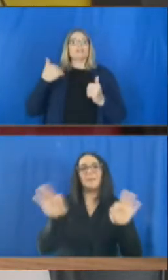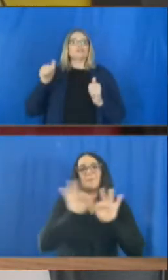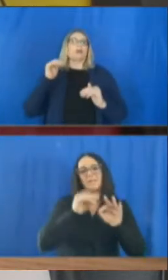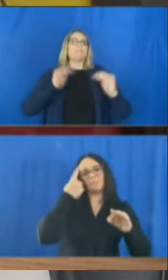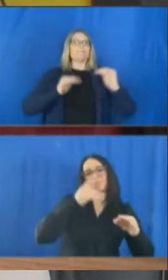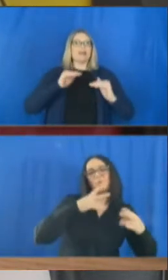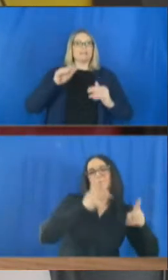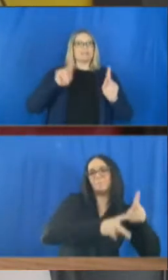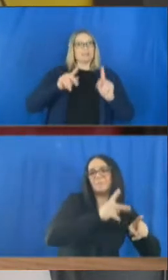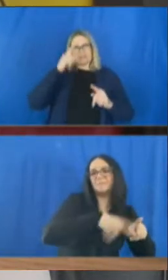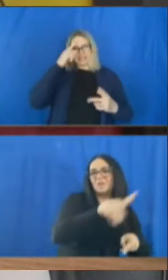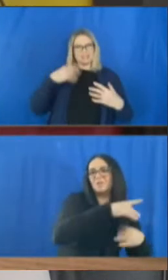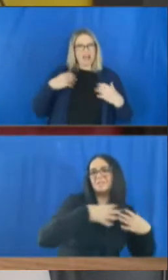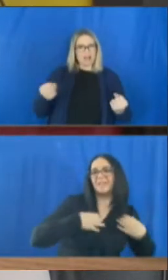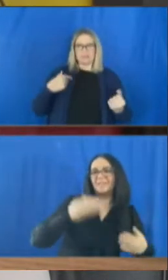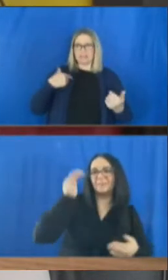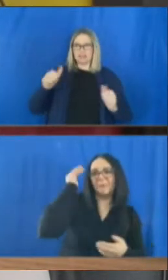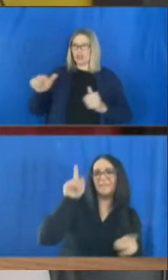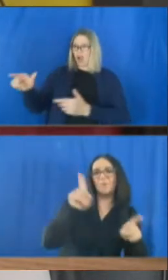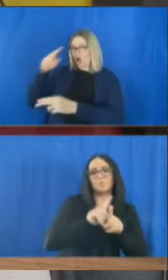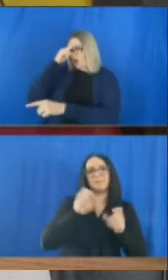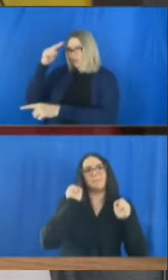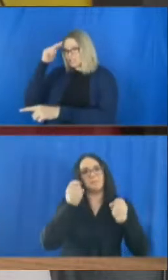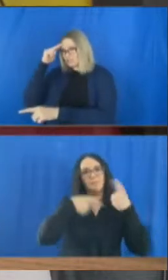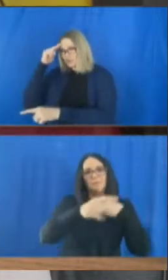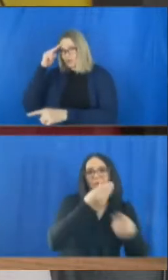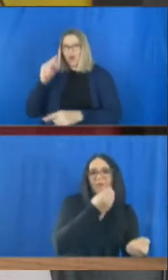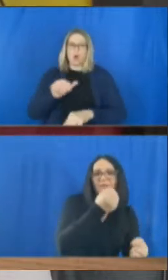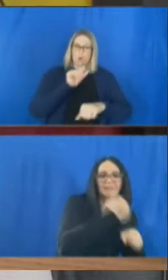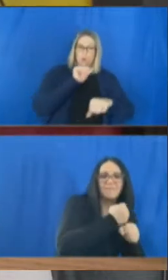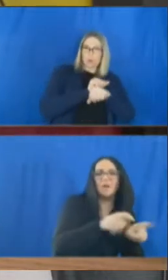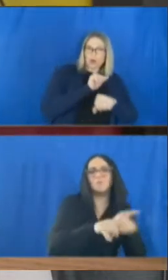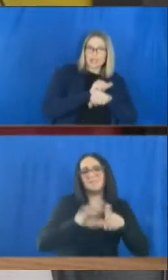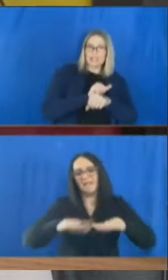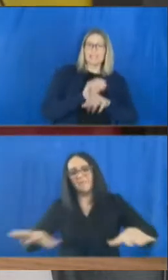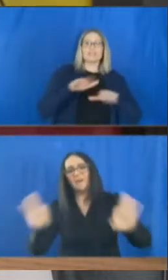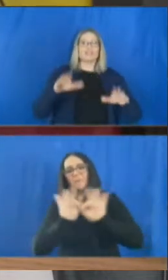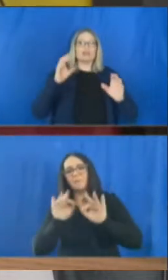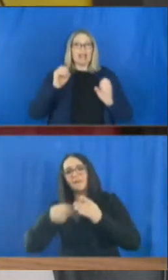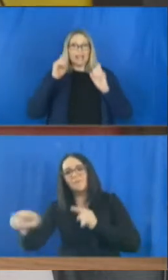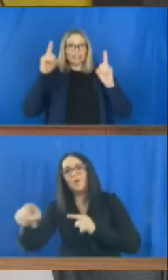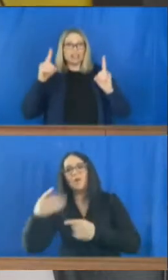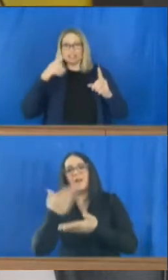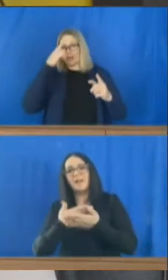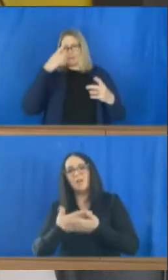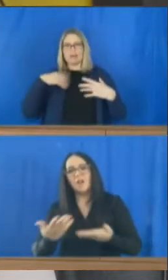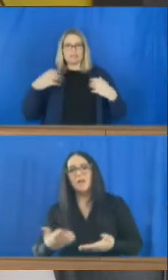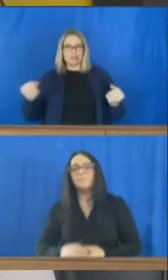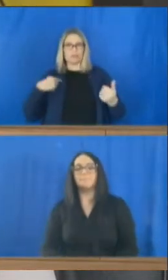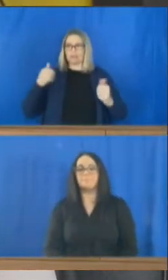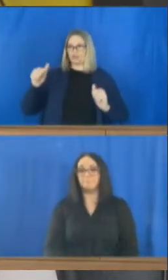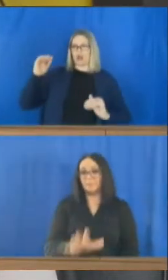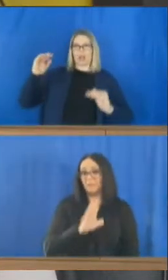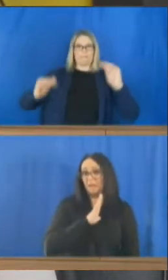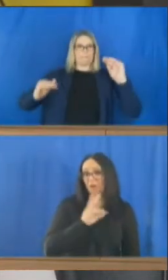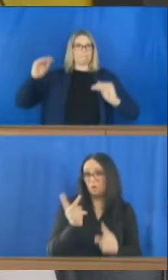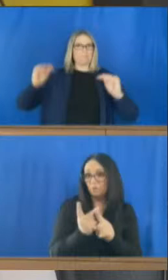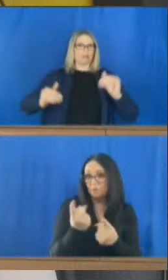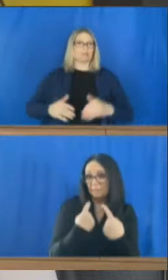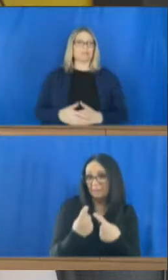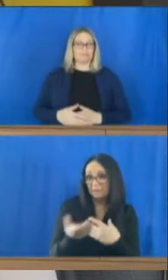Dr. Russell, you mentioned that we've delayed the peak. Wondering if you might have an idea of when we would hit that or how bad it will